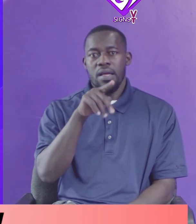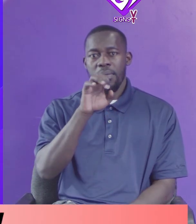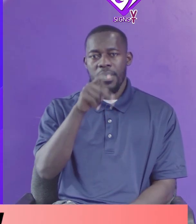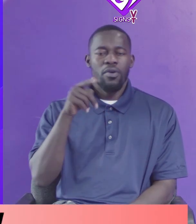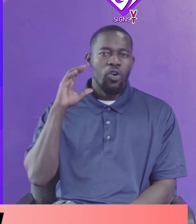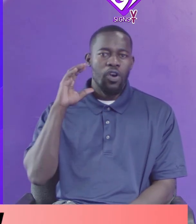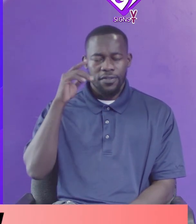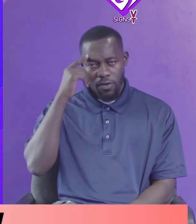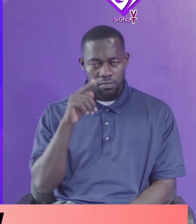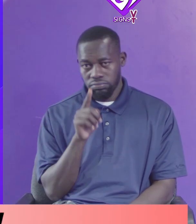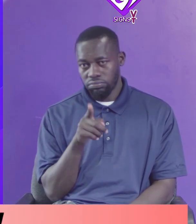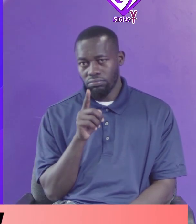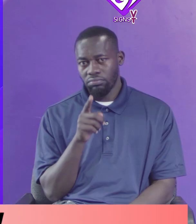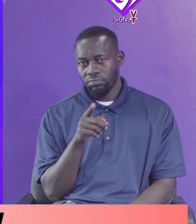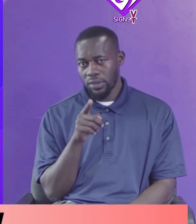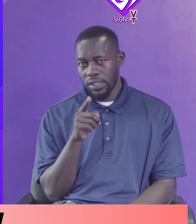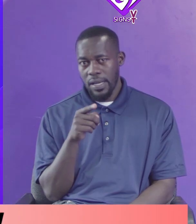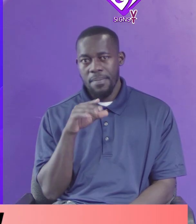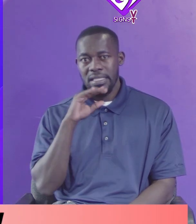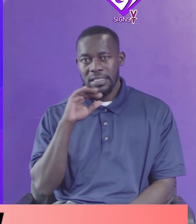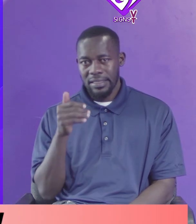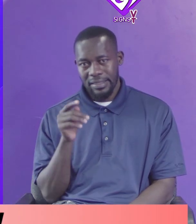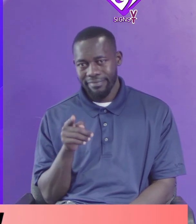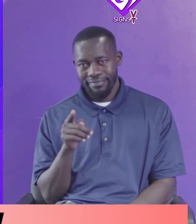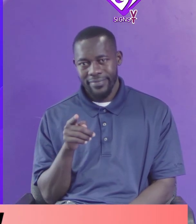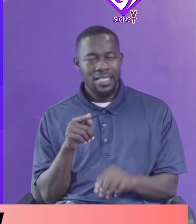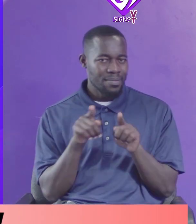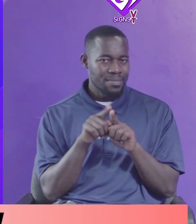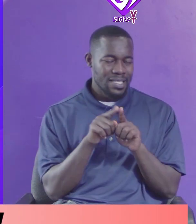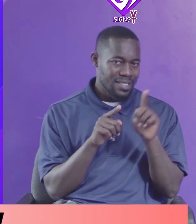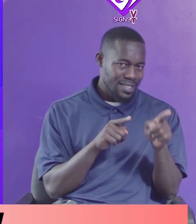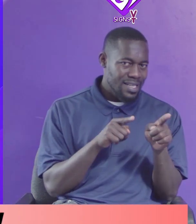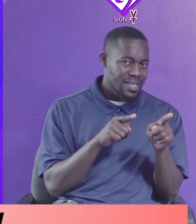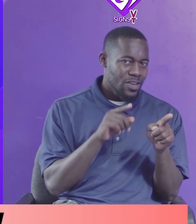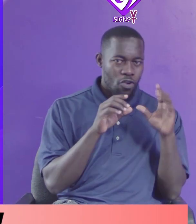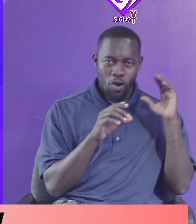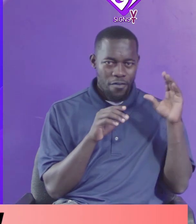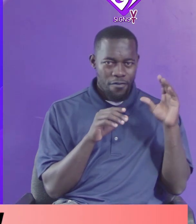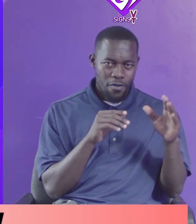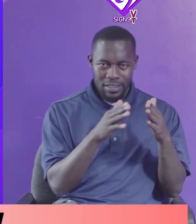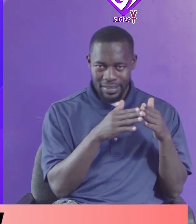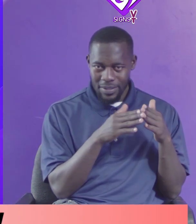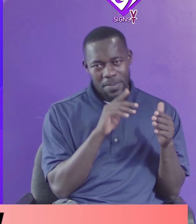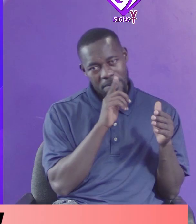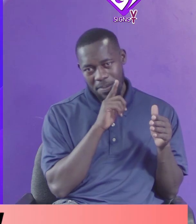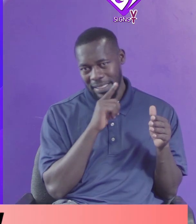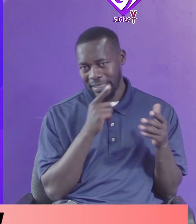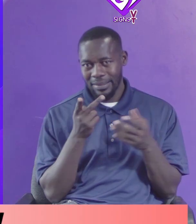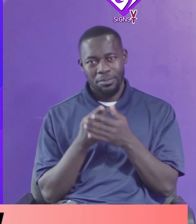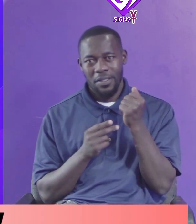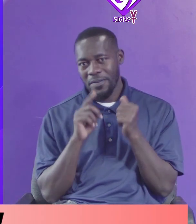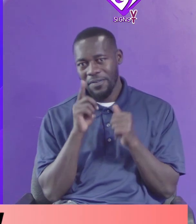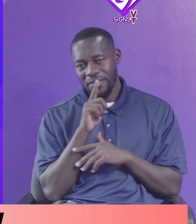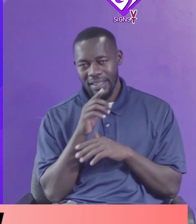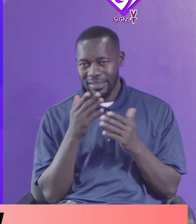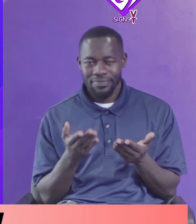frustrated as far as dropping points is concerned. How then can they catch up moving on forward? Because I'm looking at their next match, their matches